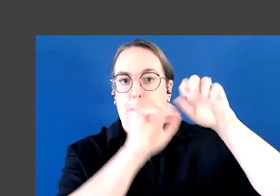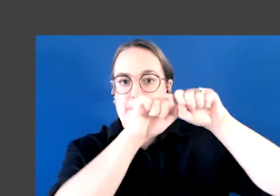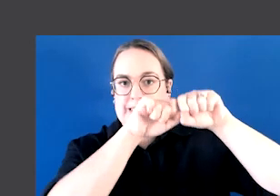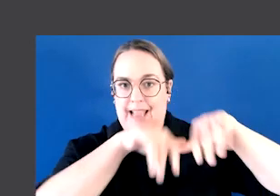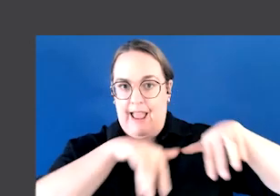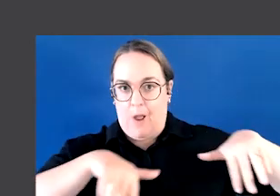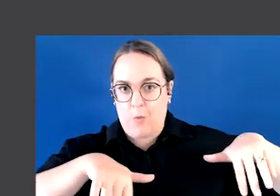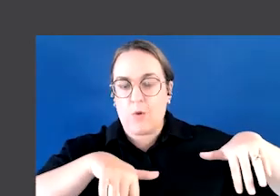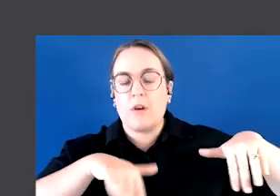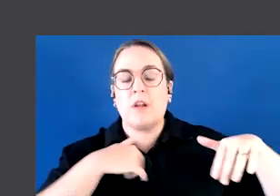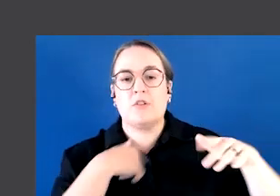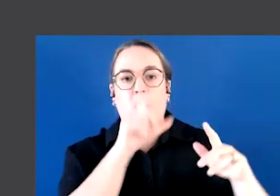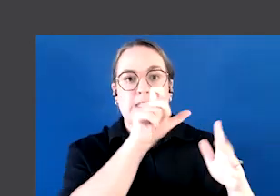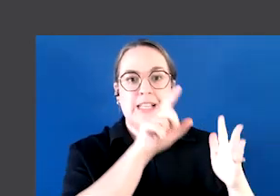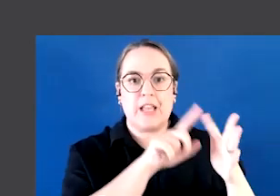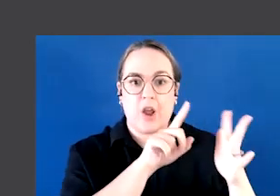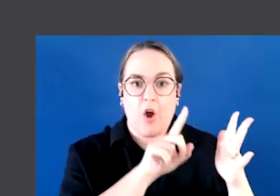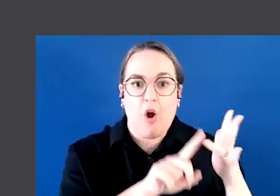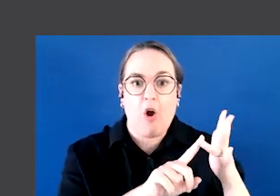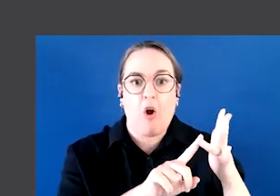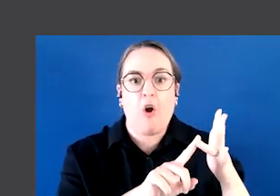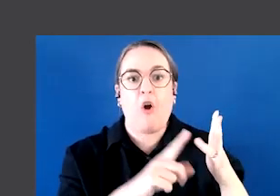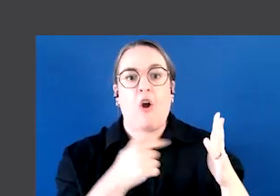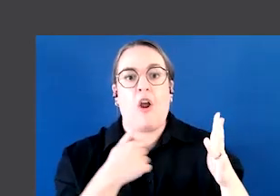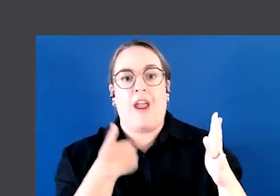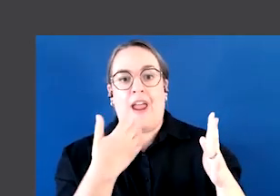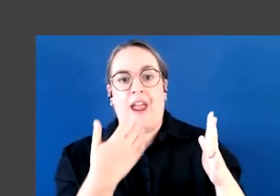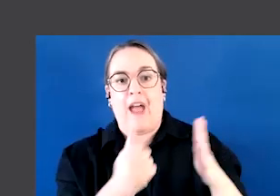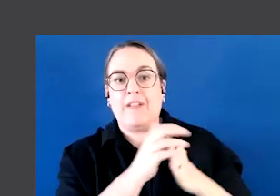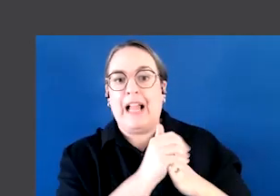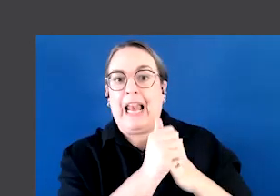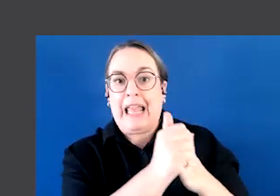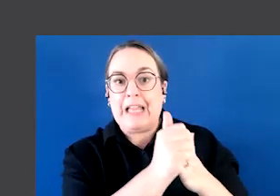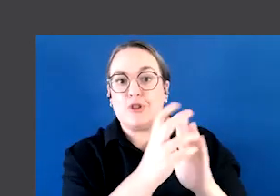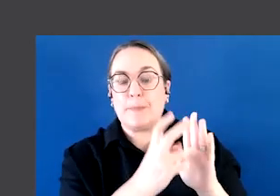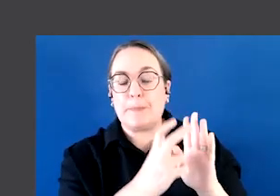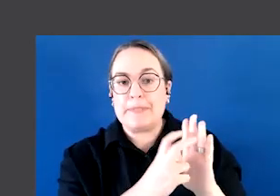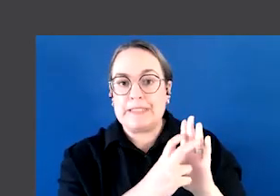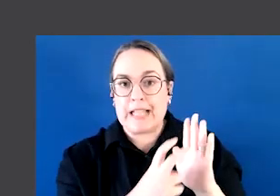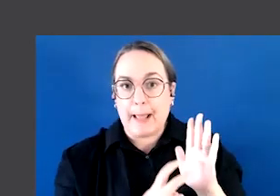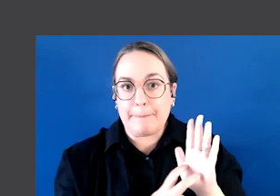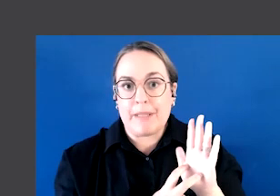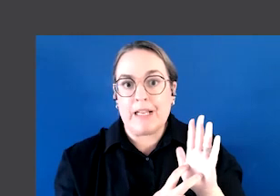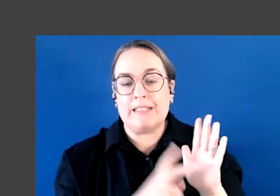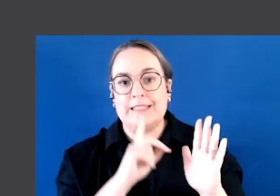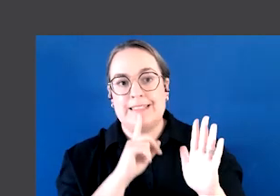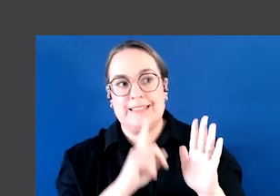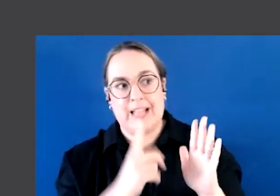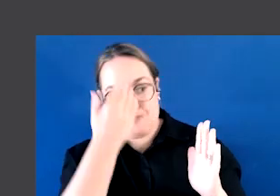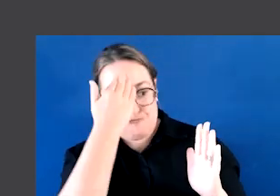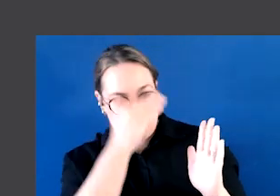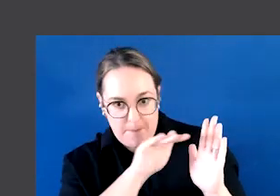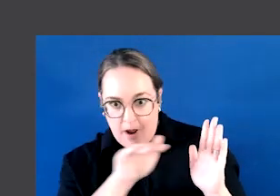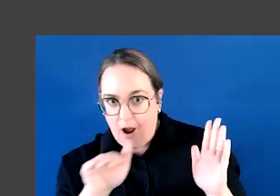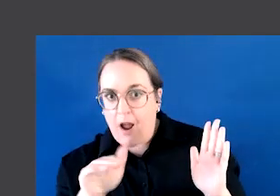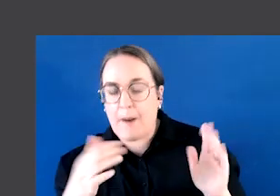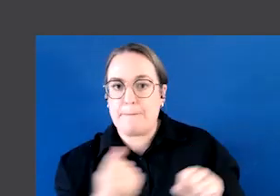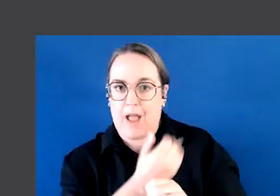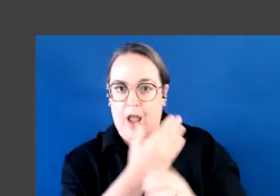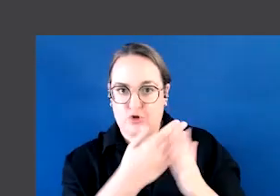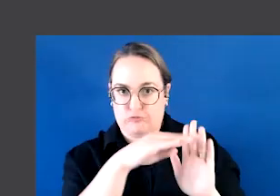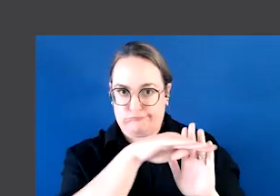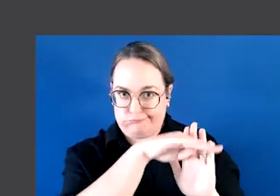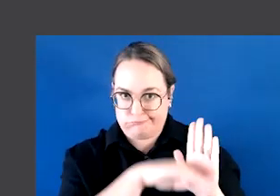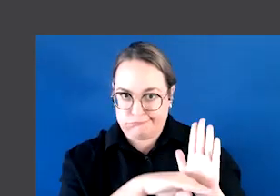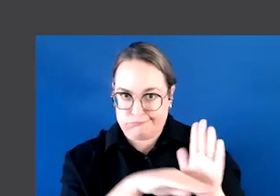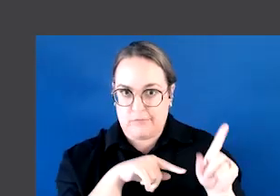top. Our Director General and our CEOs have delivered an integrity leadership statement with a strong focus on sort of reminding